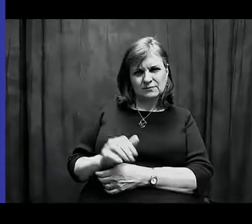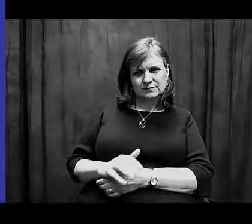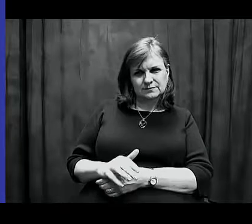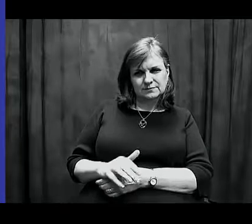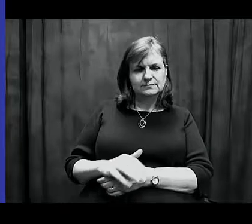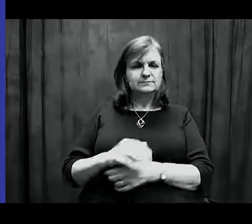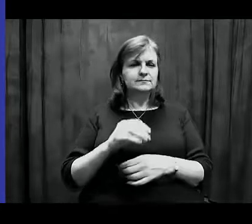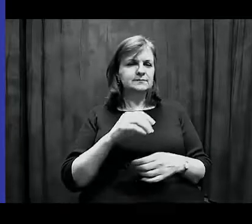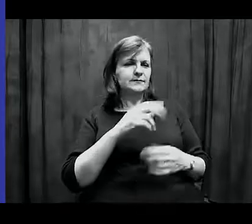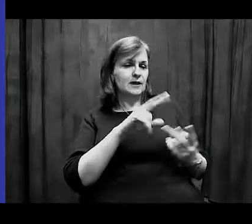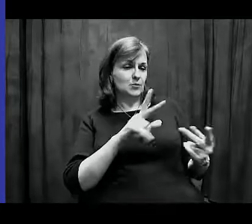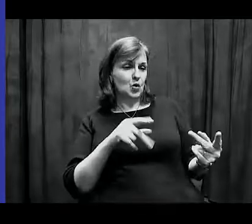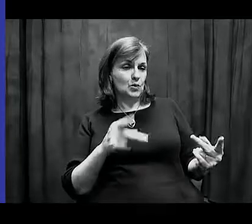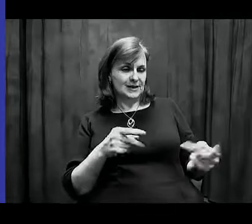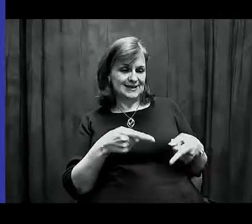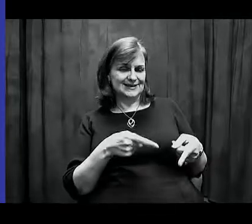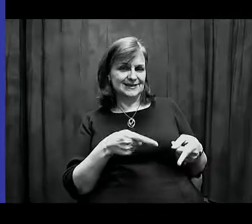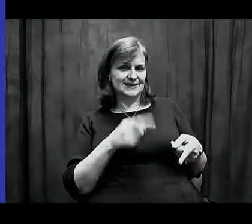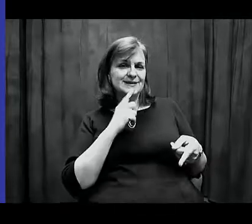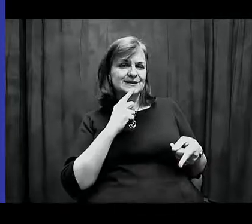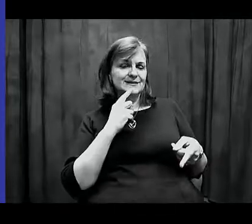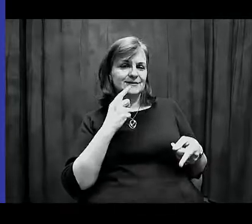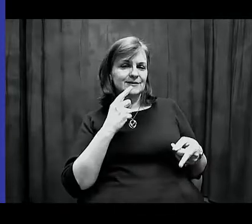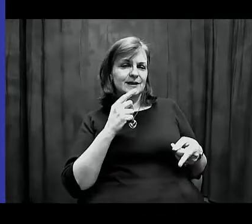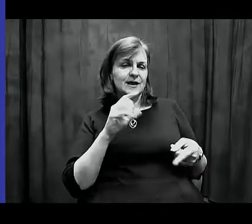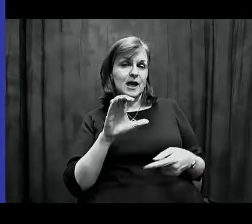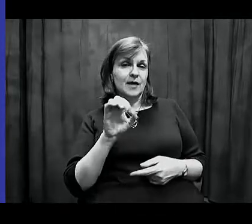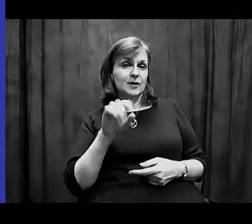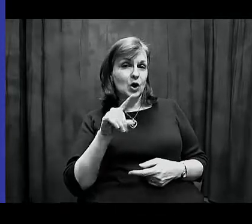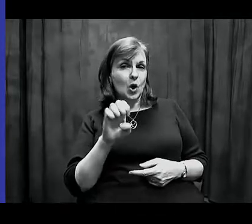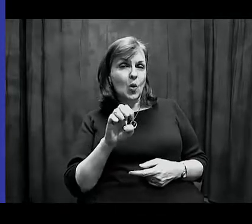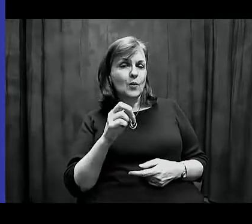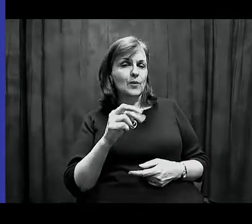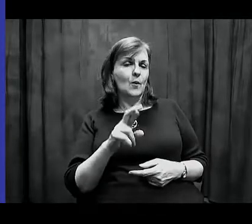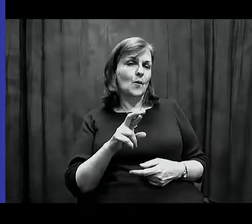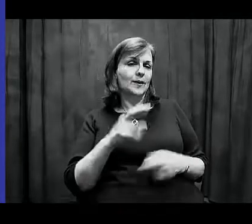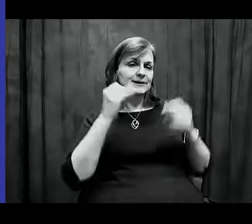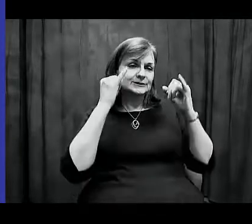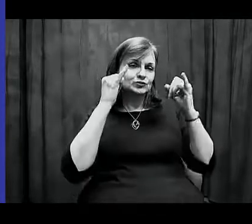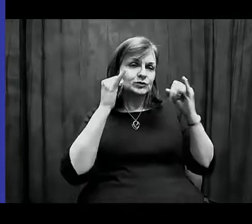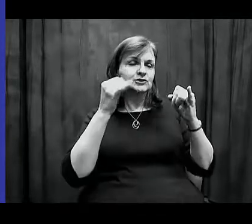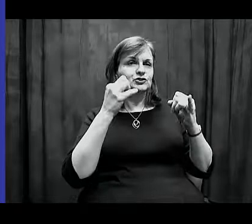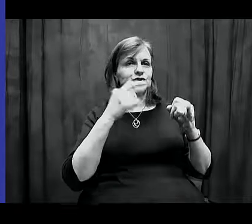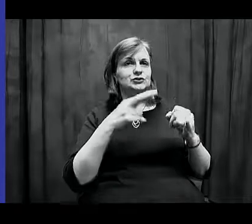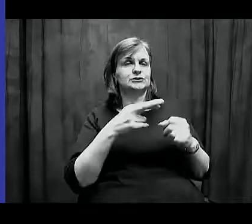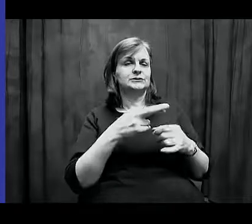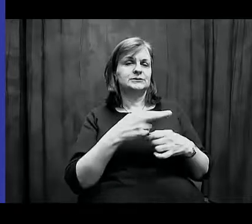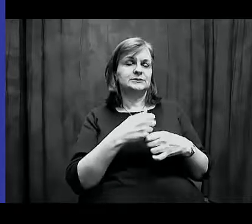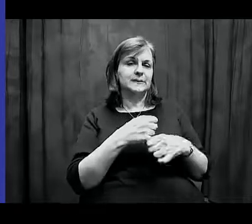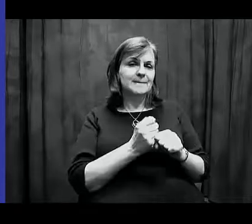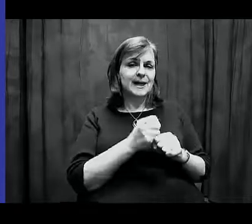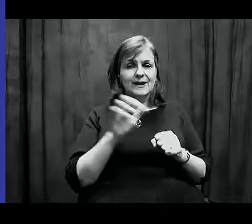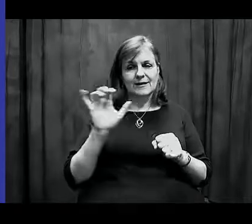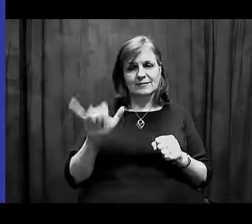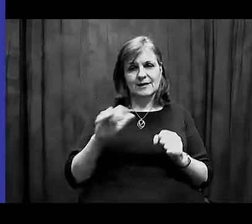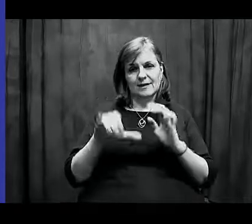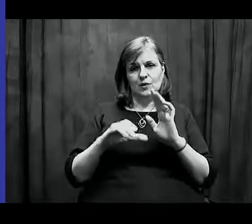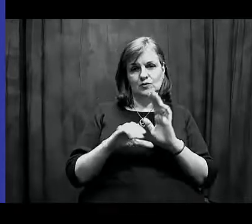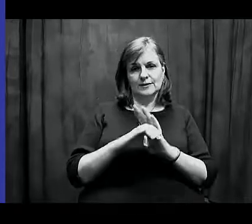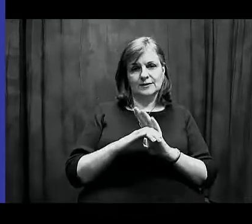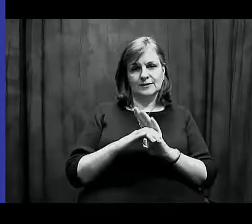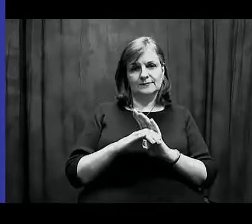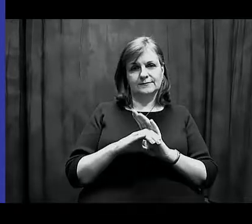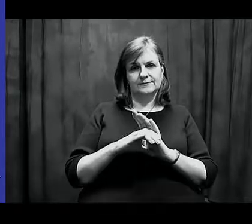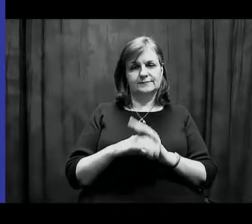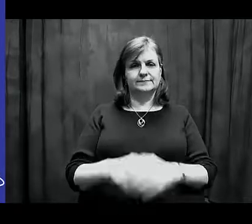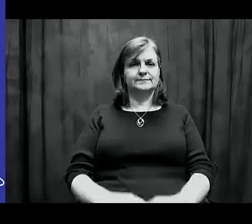someone. What do they look like? The protein is the underlying code or directions or